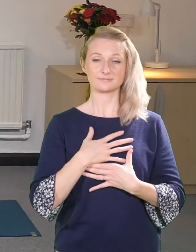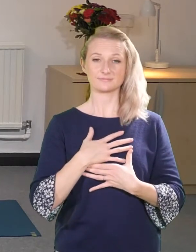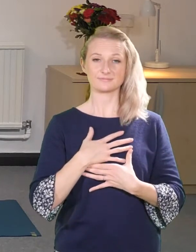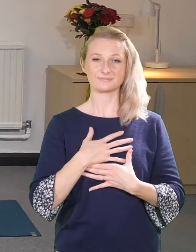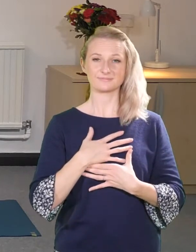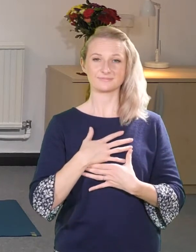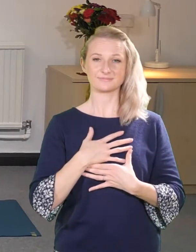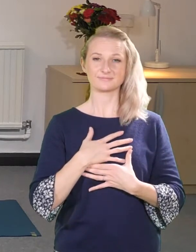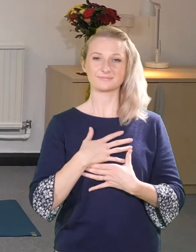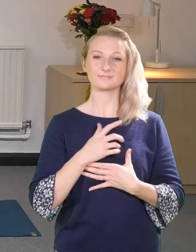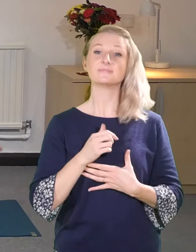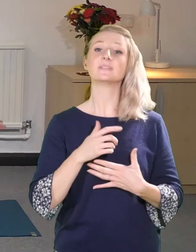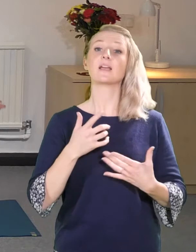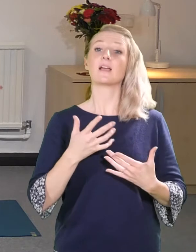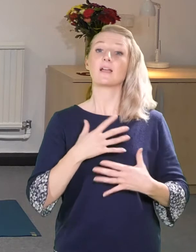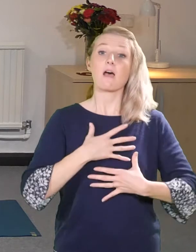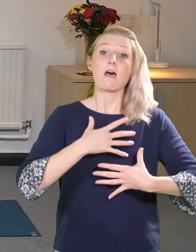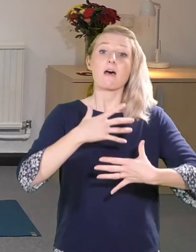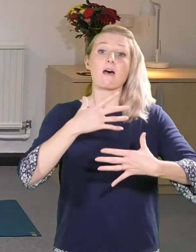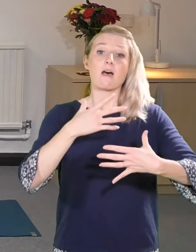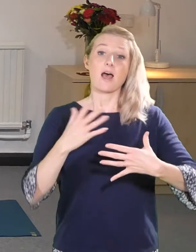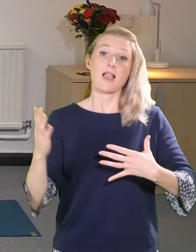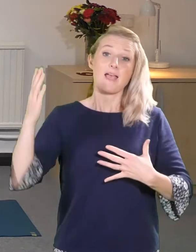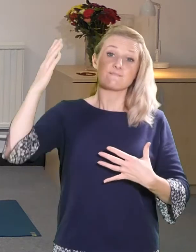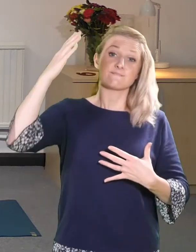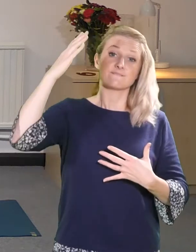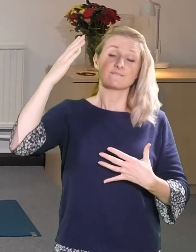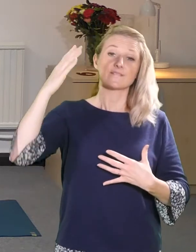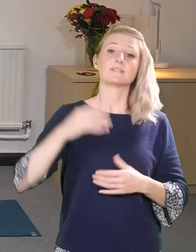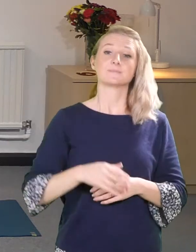And on the next in-breath, the left arm lifts.